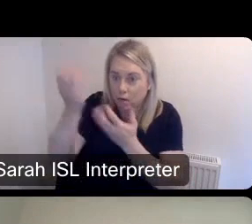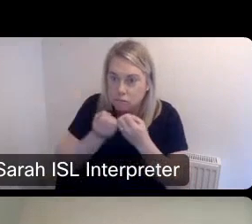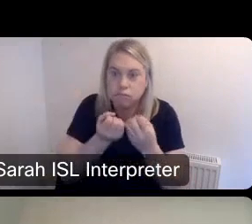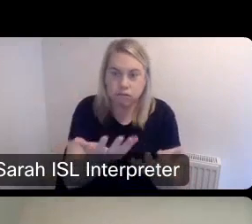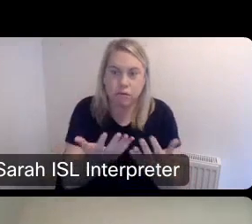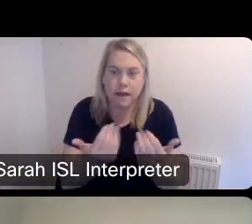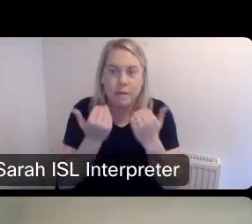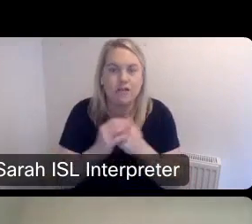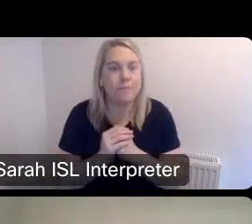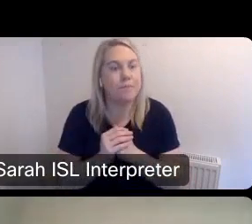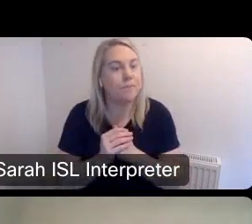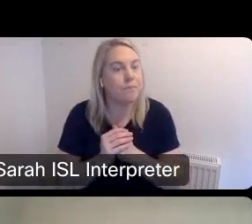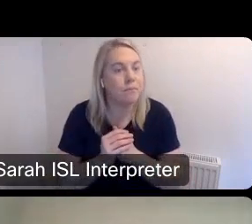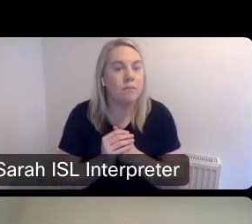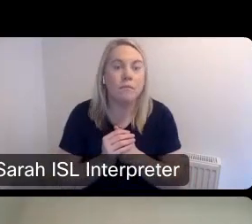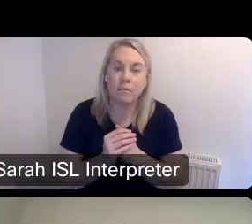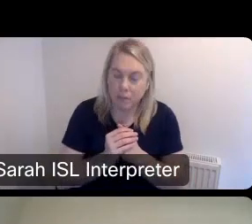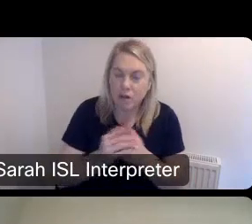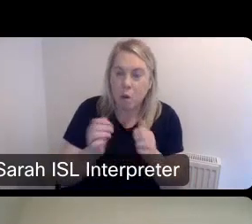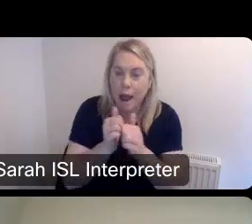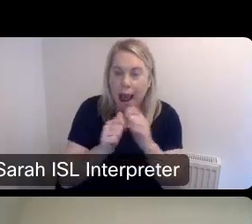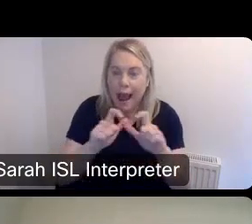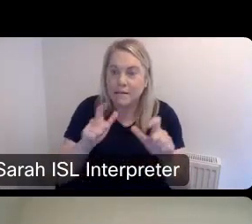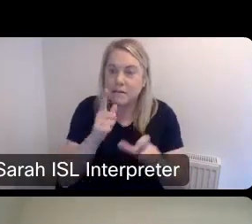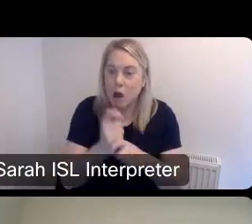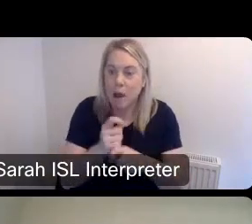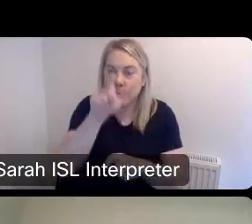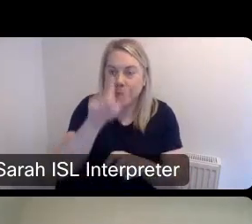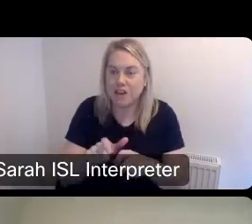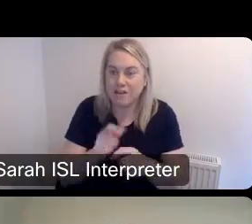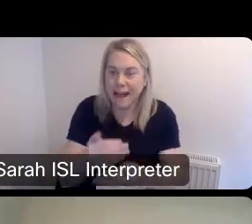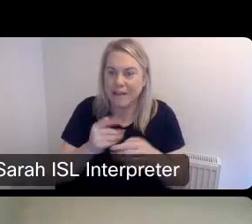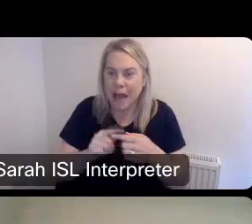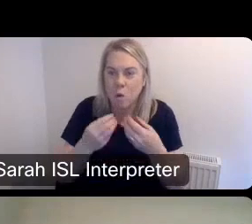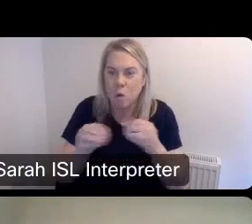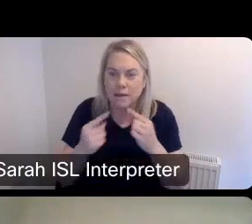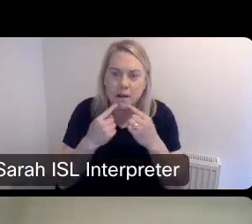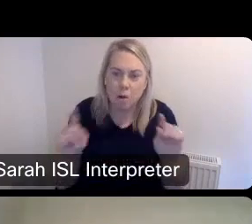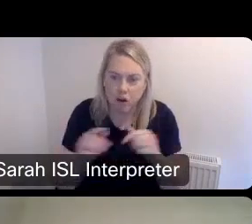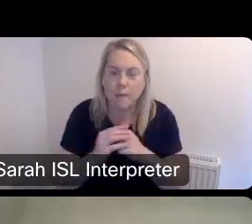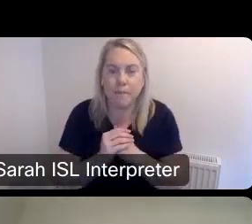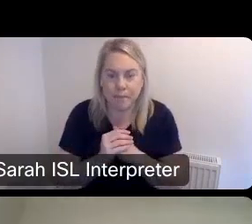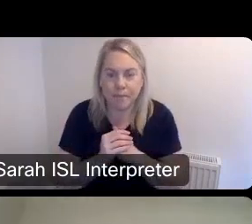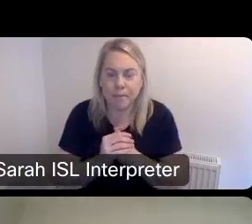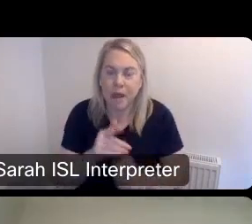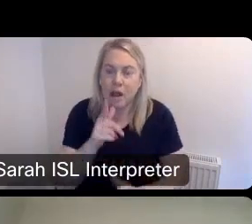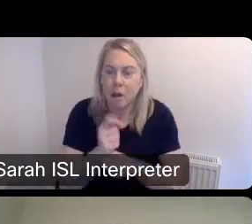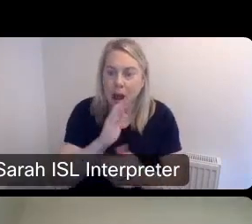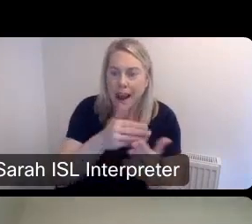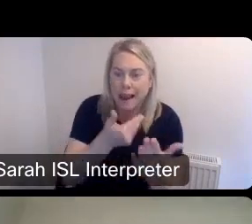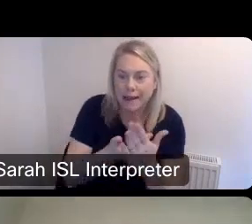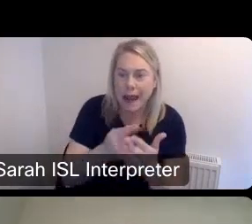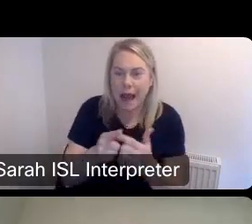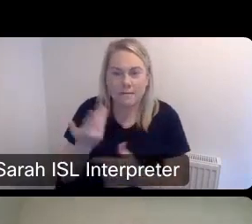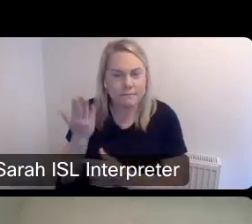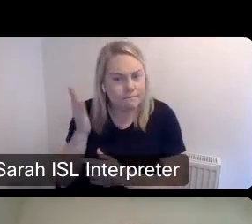So overarchingly, the Act focuses on patient safety, in particular open disclosure. It introduces the legal and